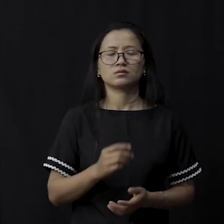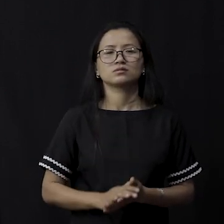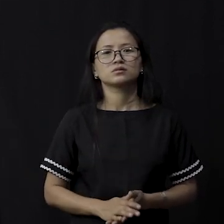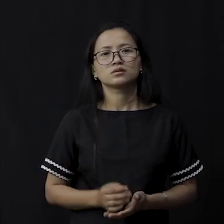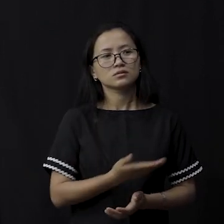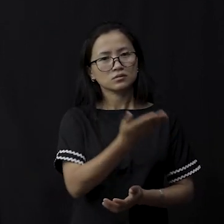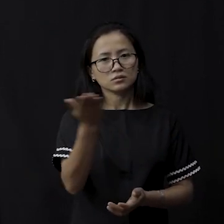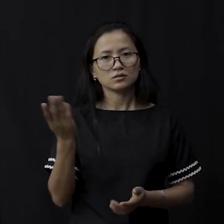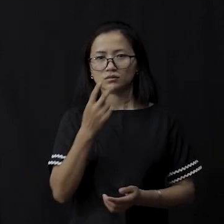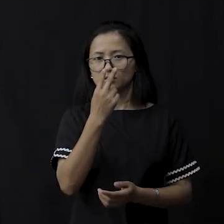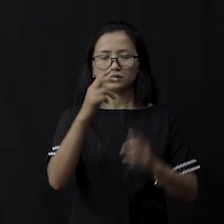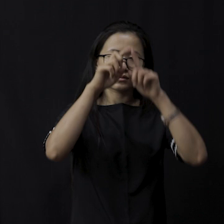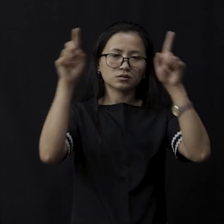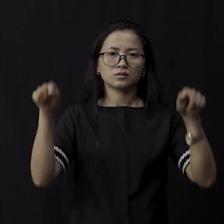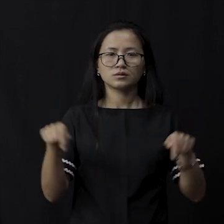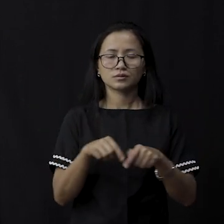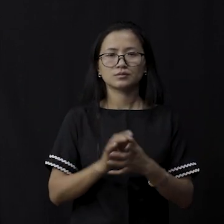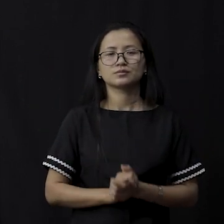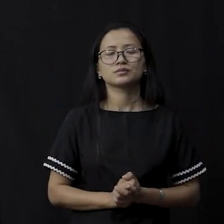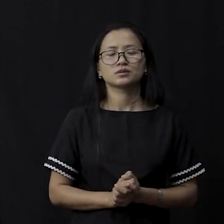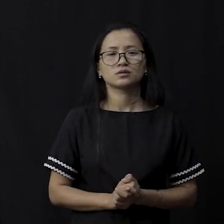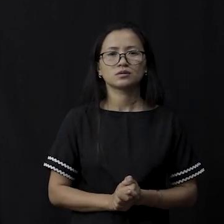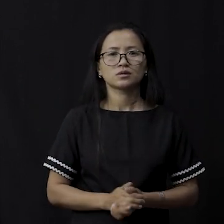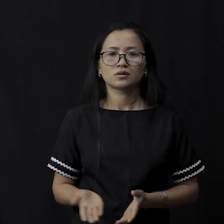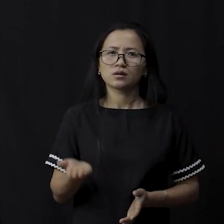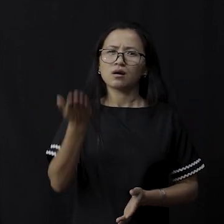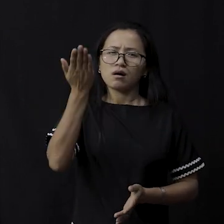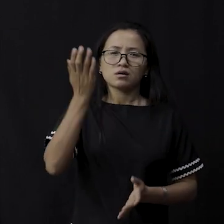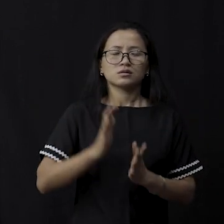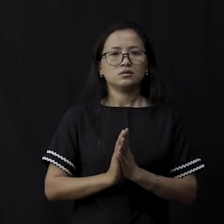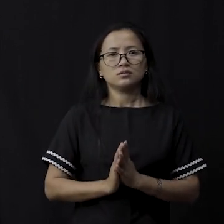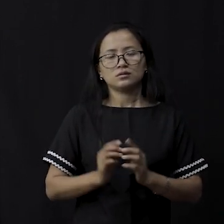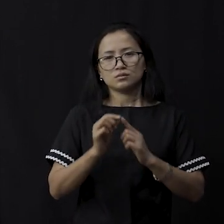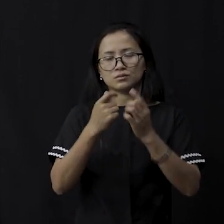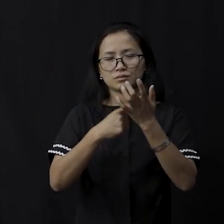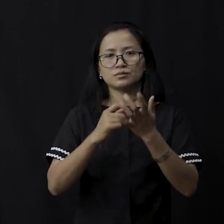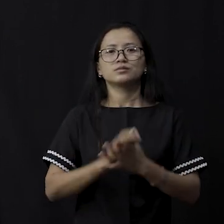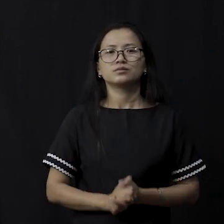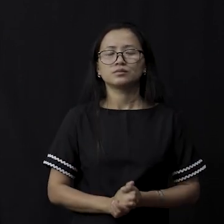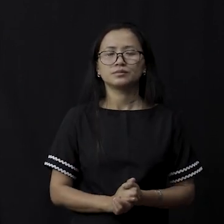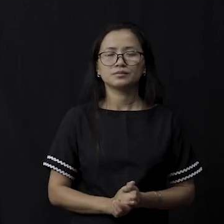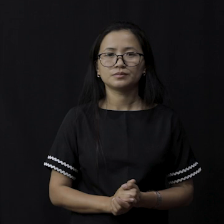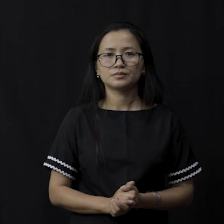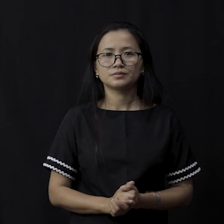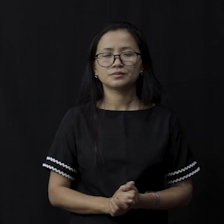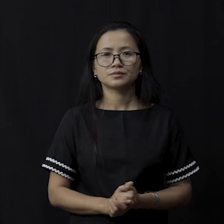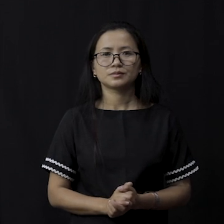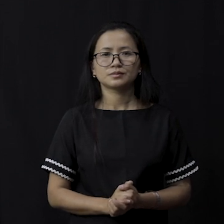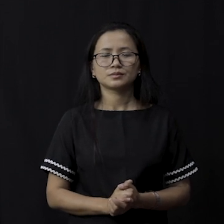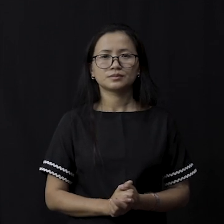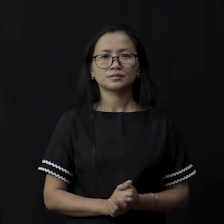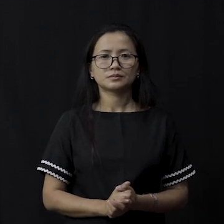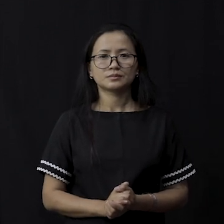are the food items which are high in proteins, and you must eat these proteins.